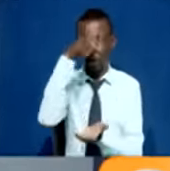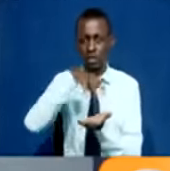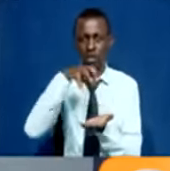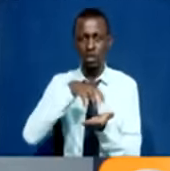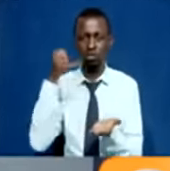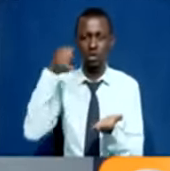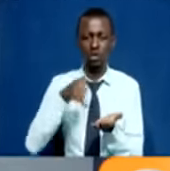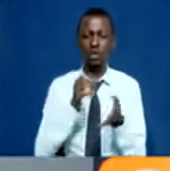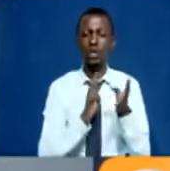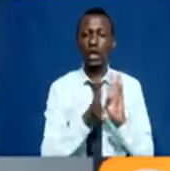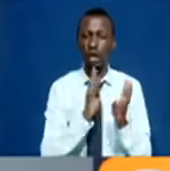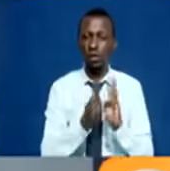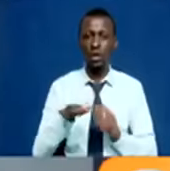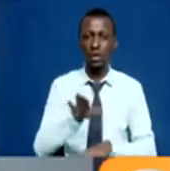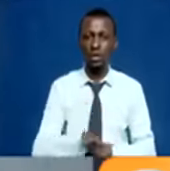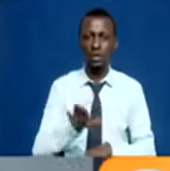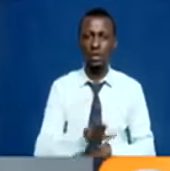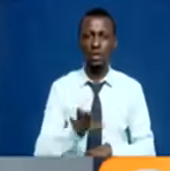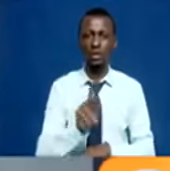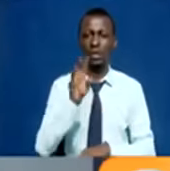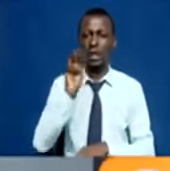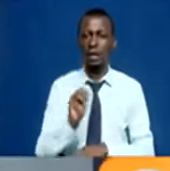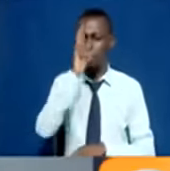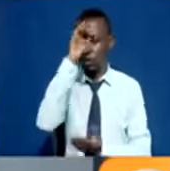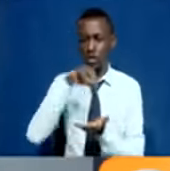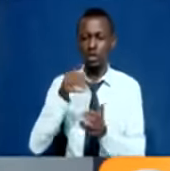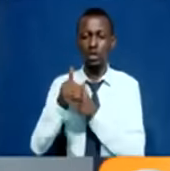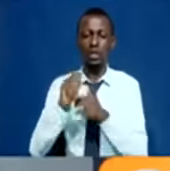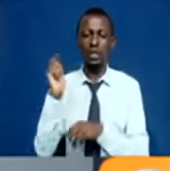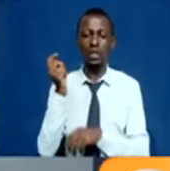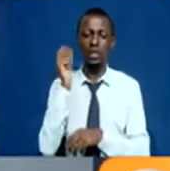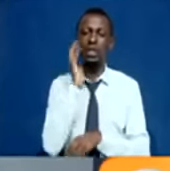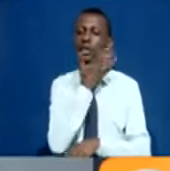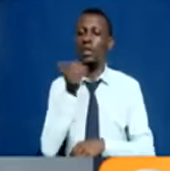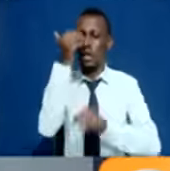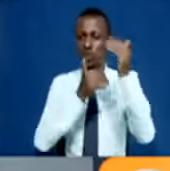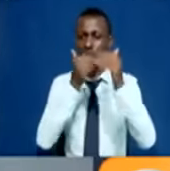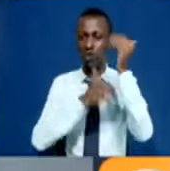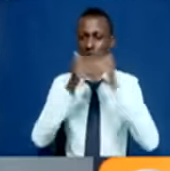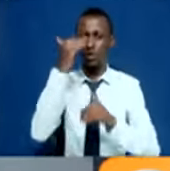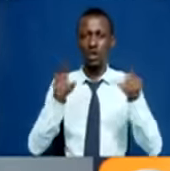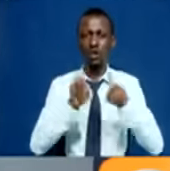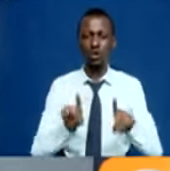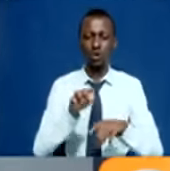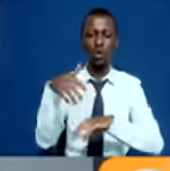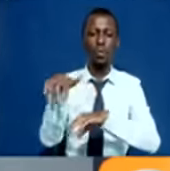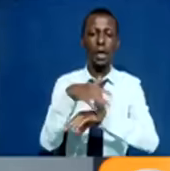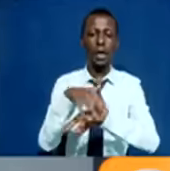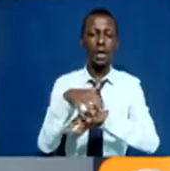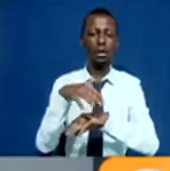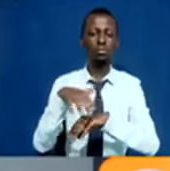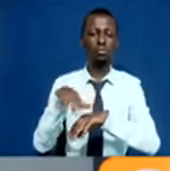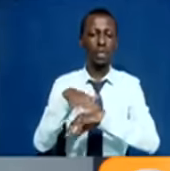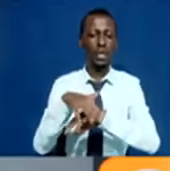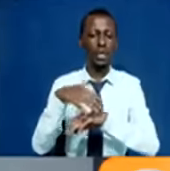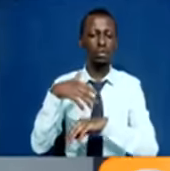including Kahawa Sukari, KM Police Station near Kenyatta University, and Makadara Sub-County Headquarters. A caretaker